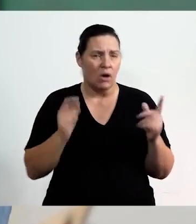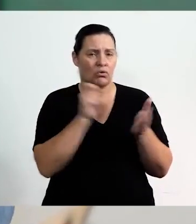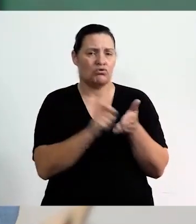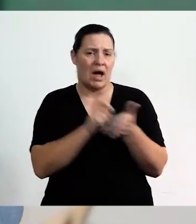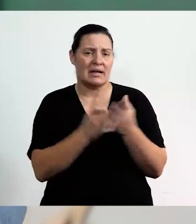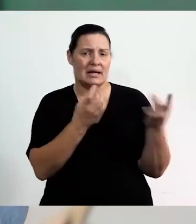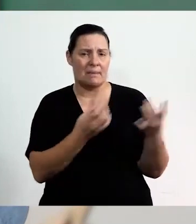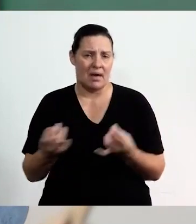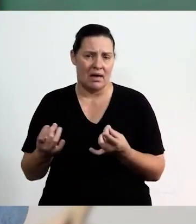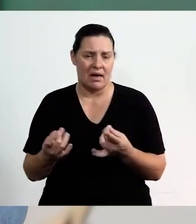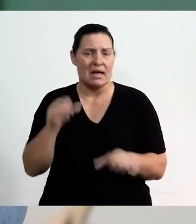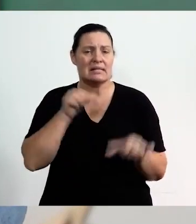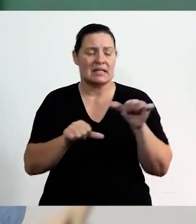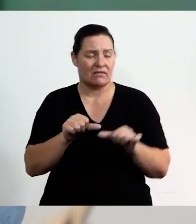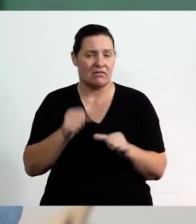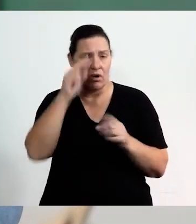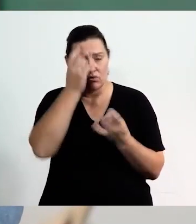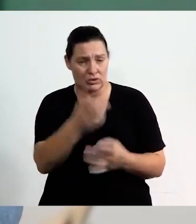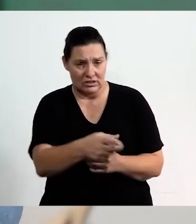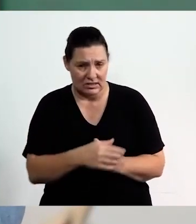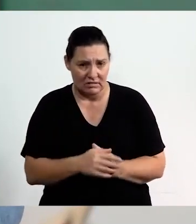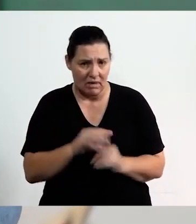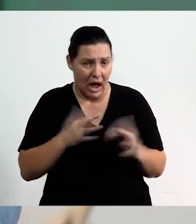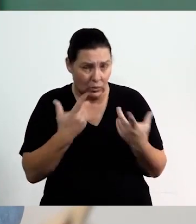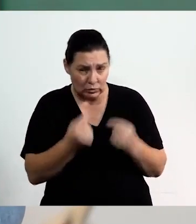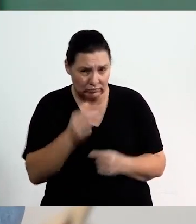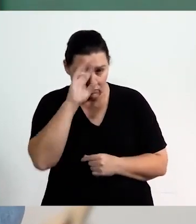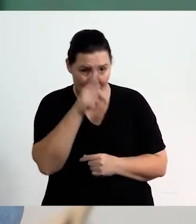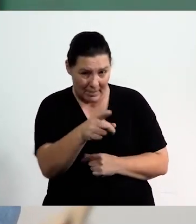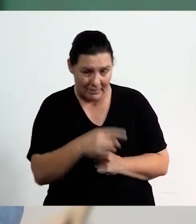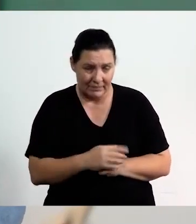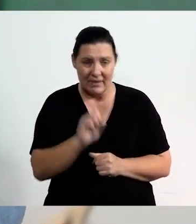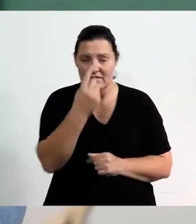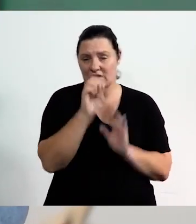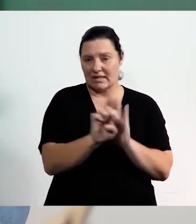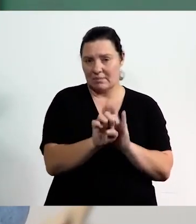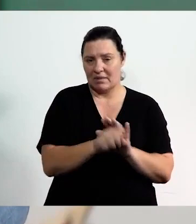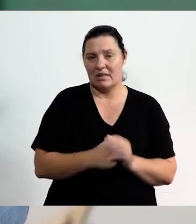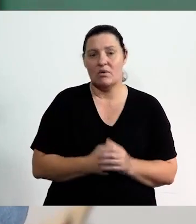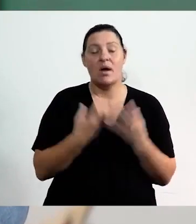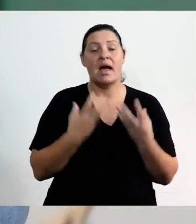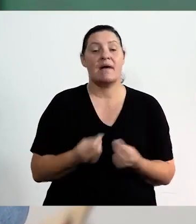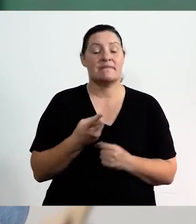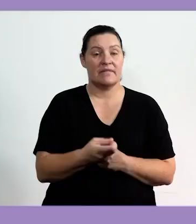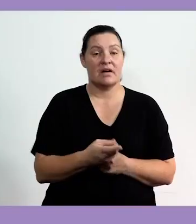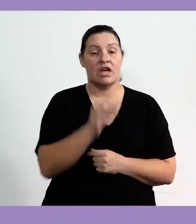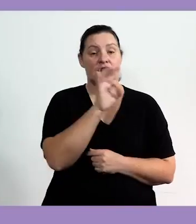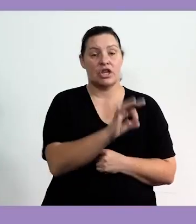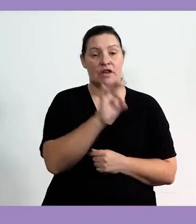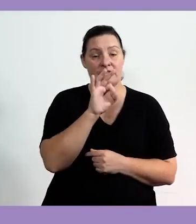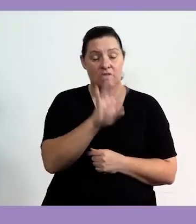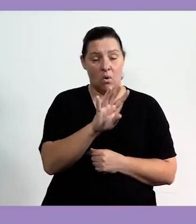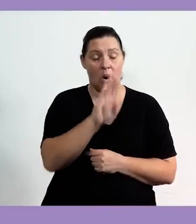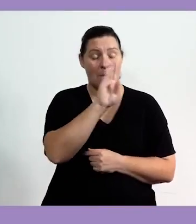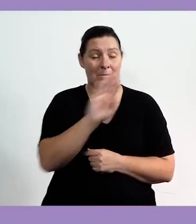ourselves of how to write numbers in scientific notation. I hope you remember how to do that. Let's look at this first example. So we